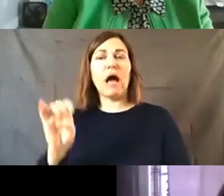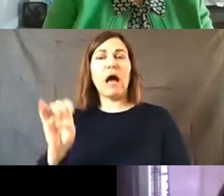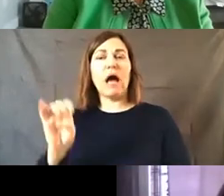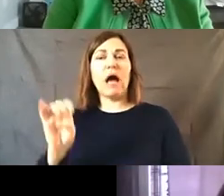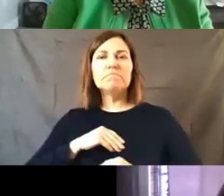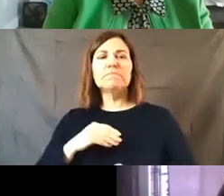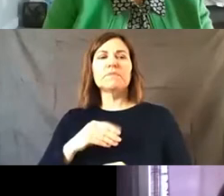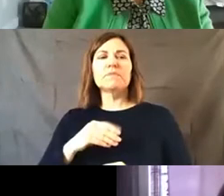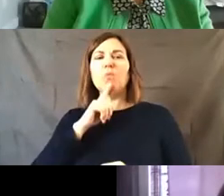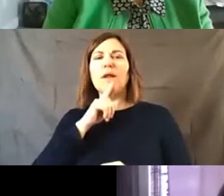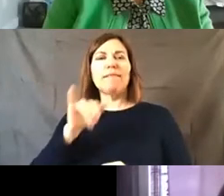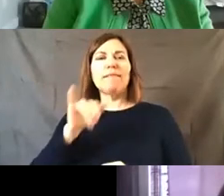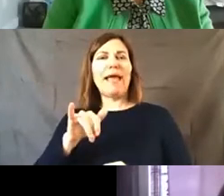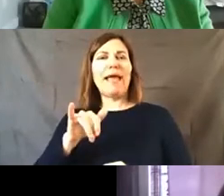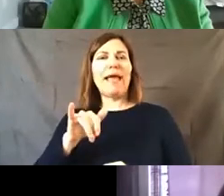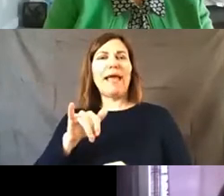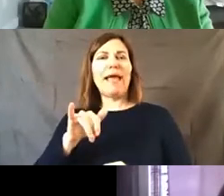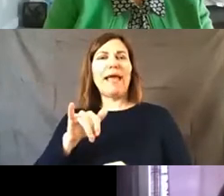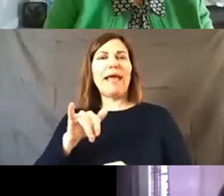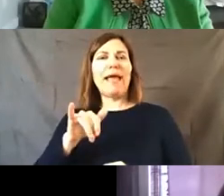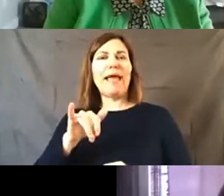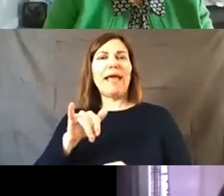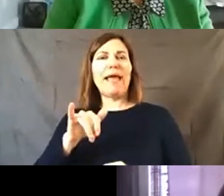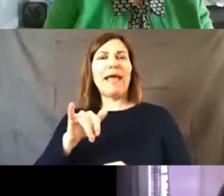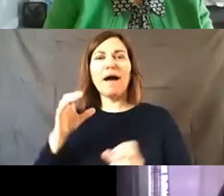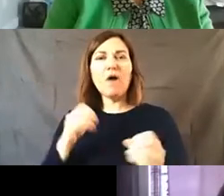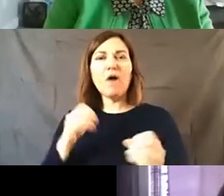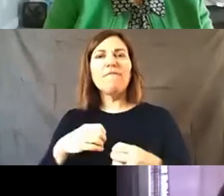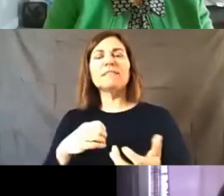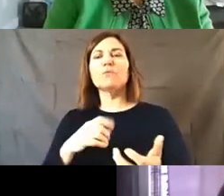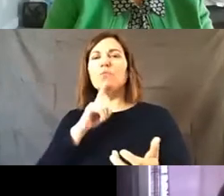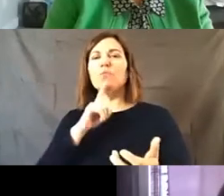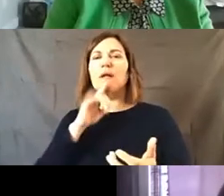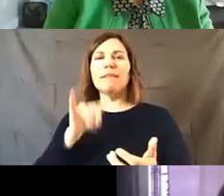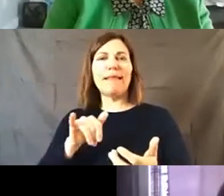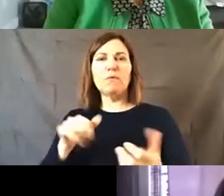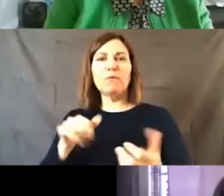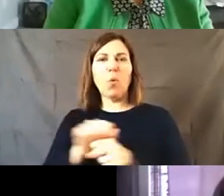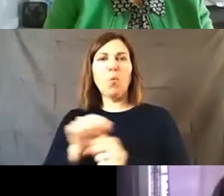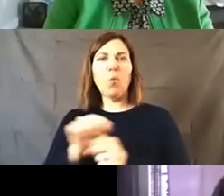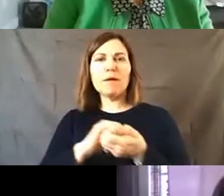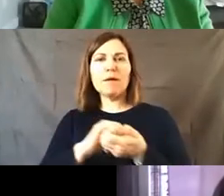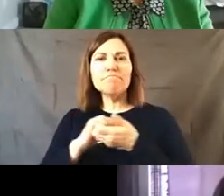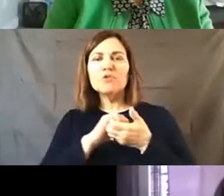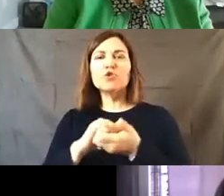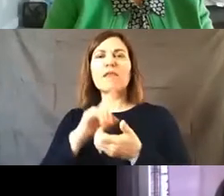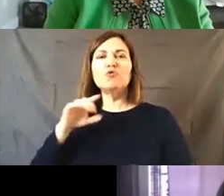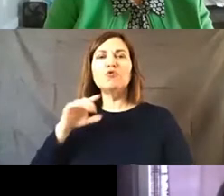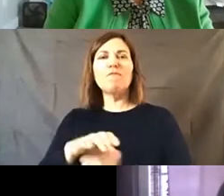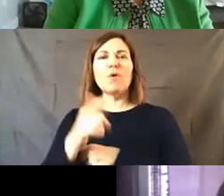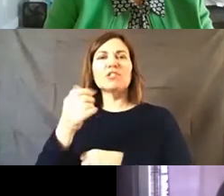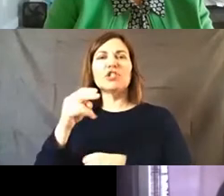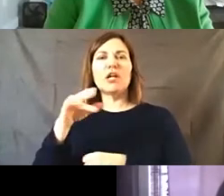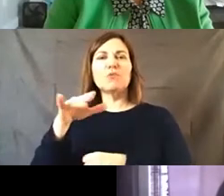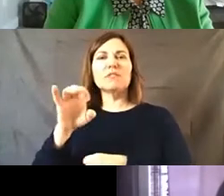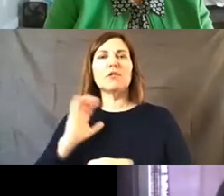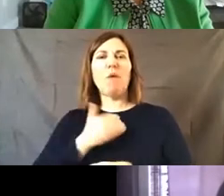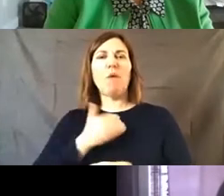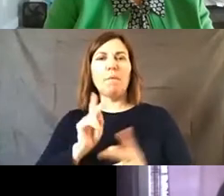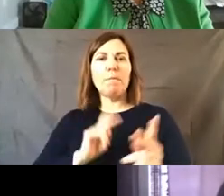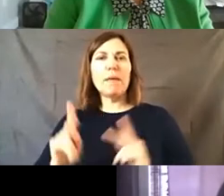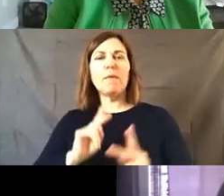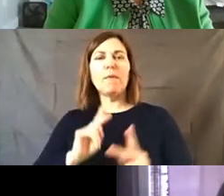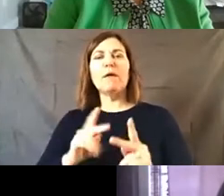of office and waived their qualified immunity by conspiring to force, assimilate, and enforce genocide upon our peoples. The City of Pittsburgh and